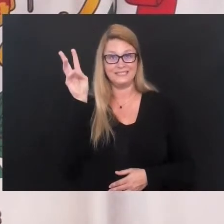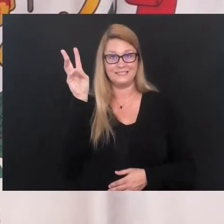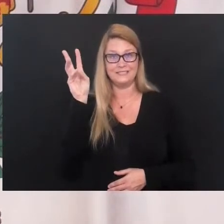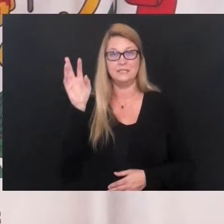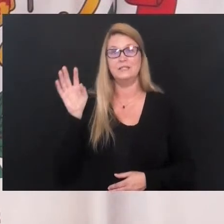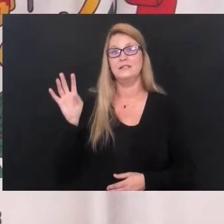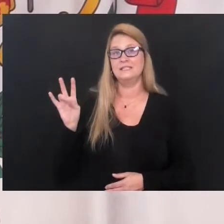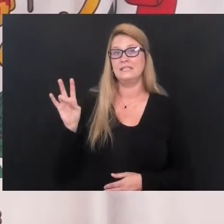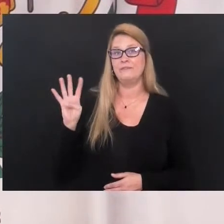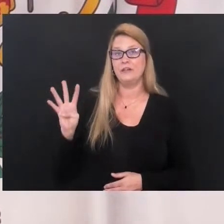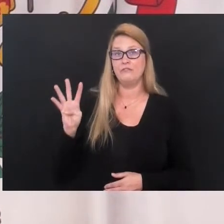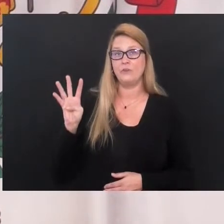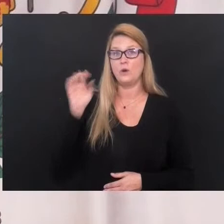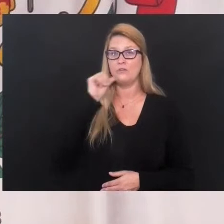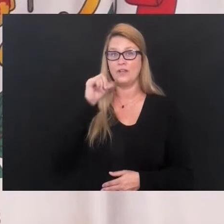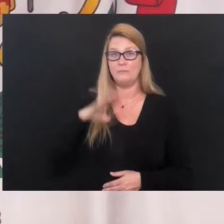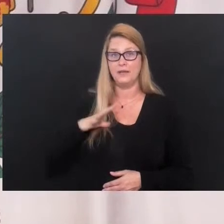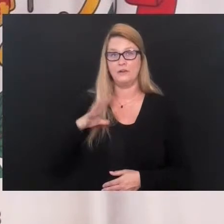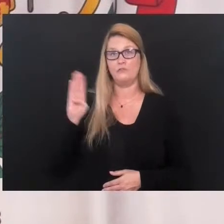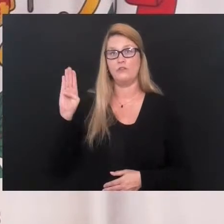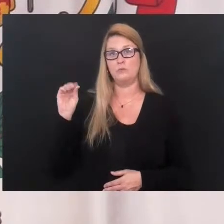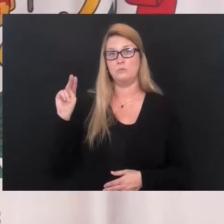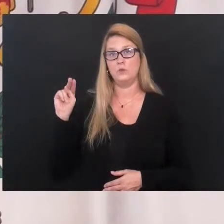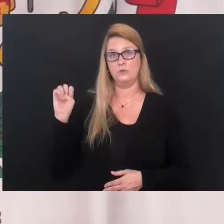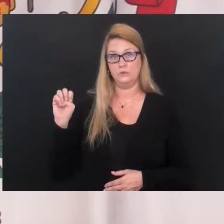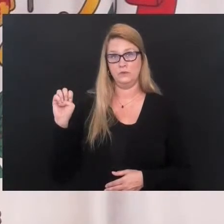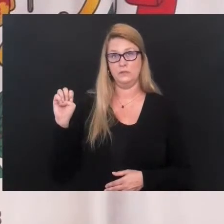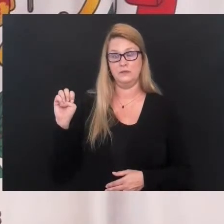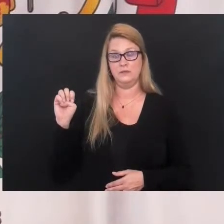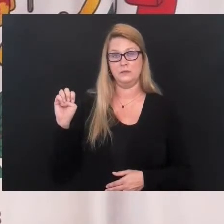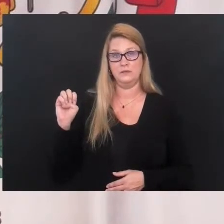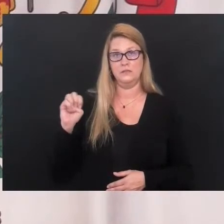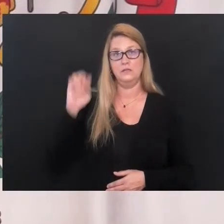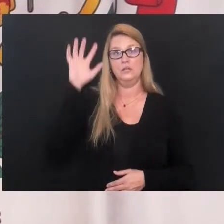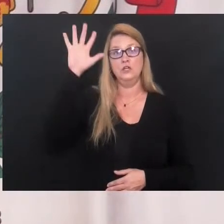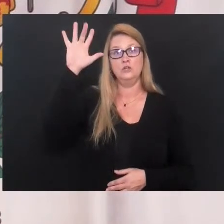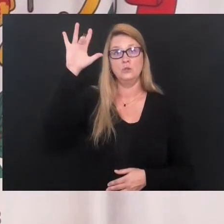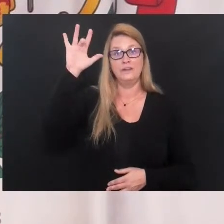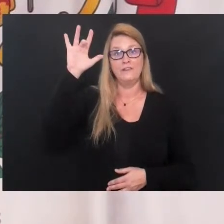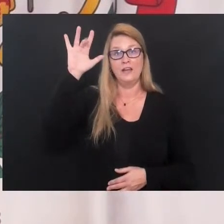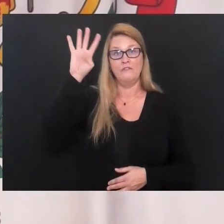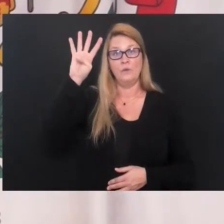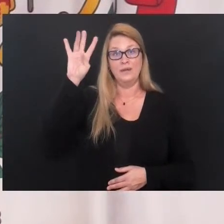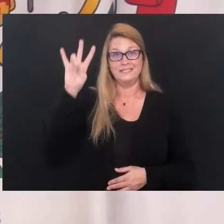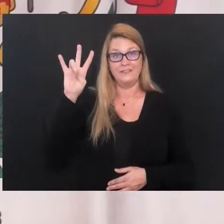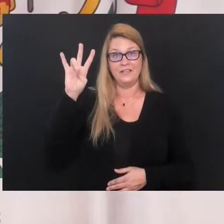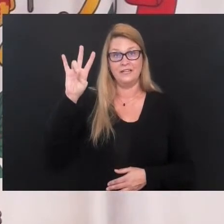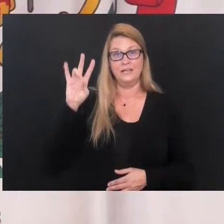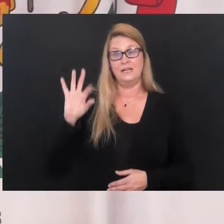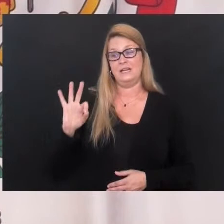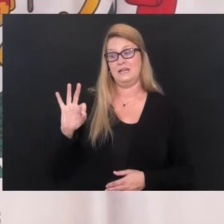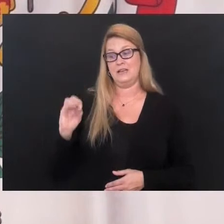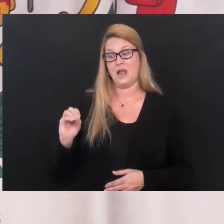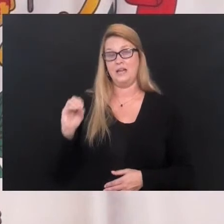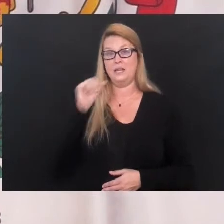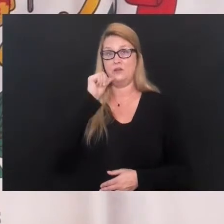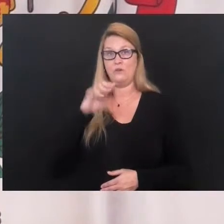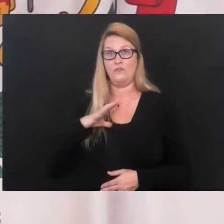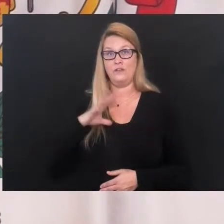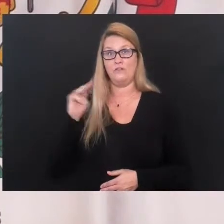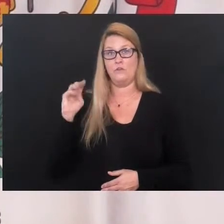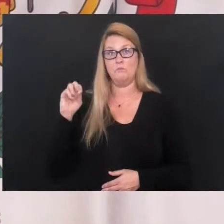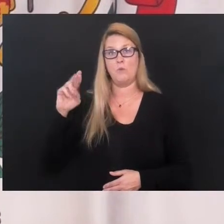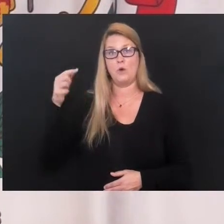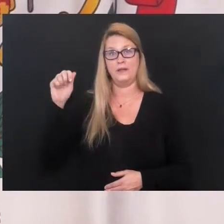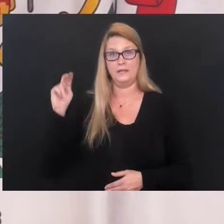death is a 74-year-old female from Boone County. Our 2,547th death is a 90-year-old female from